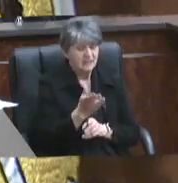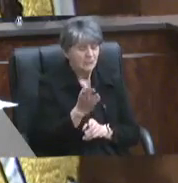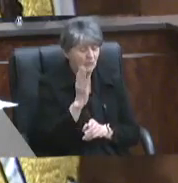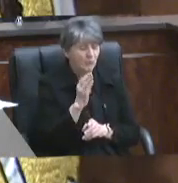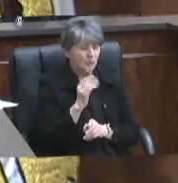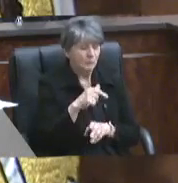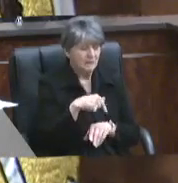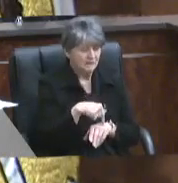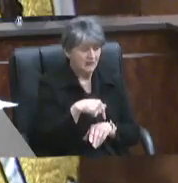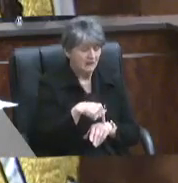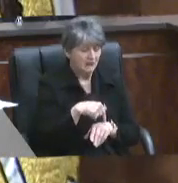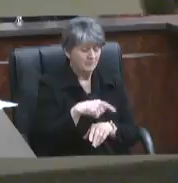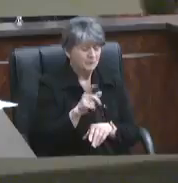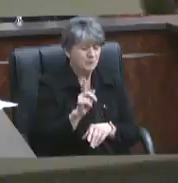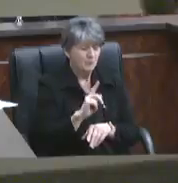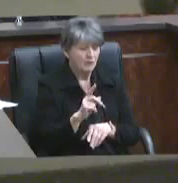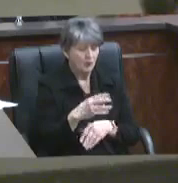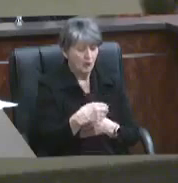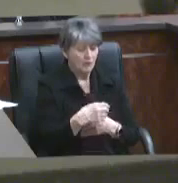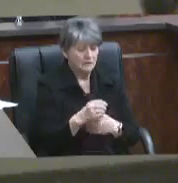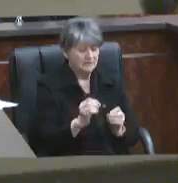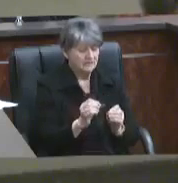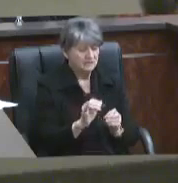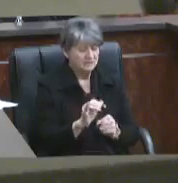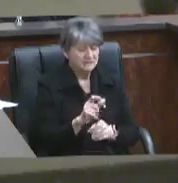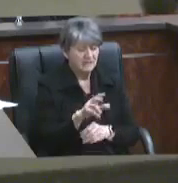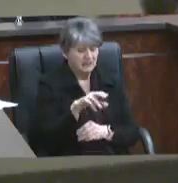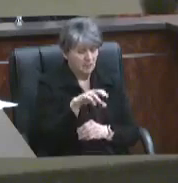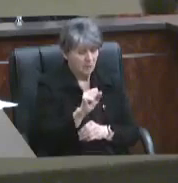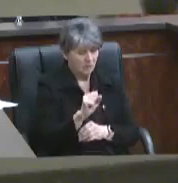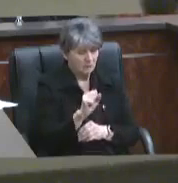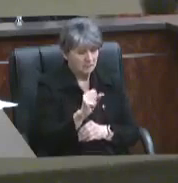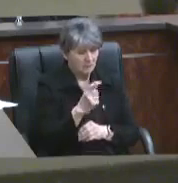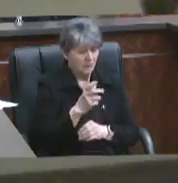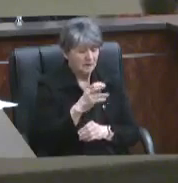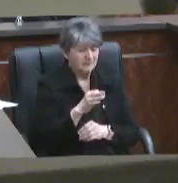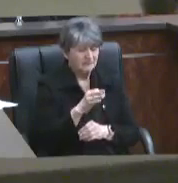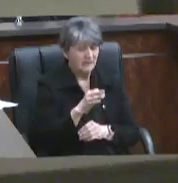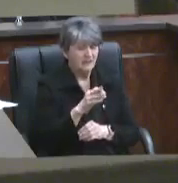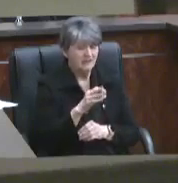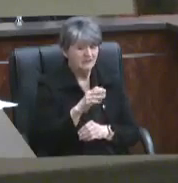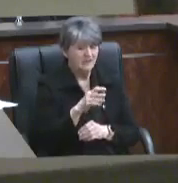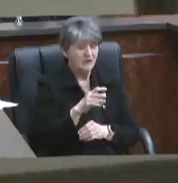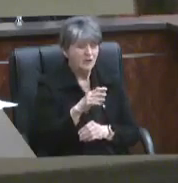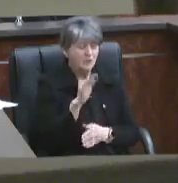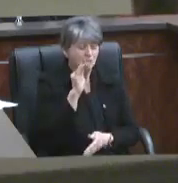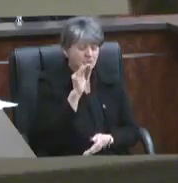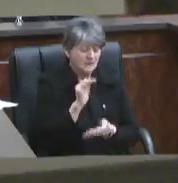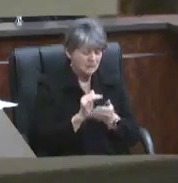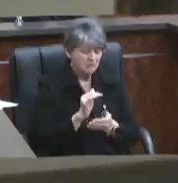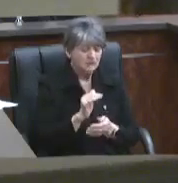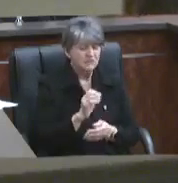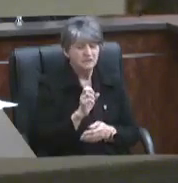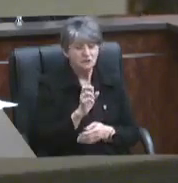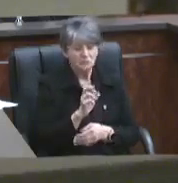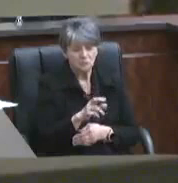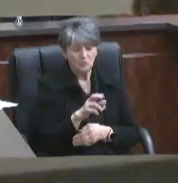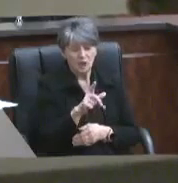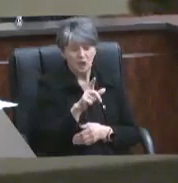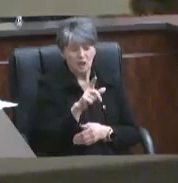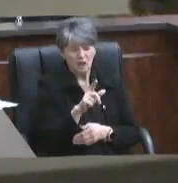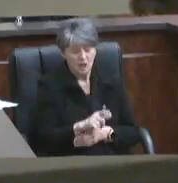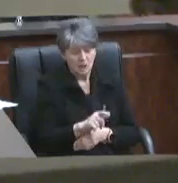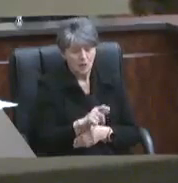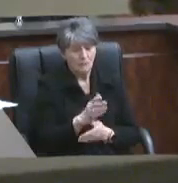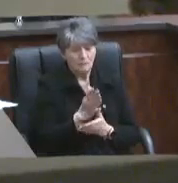be times where organizations like Lars, because of cutbacks, because of maybe a low portion